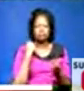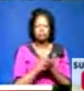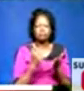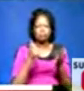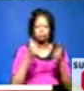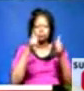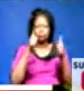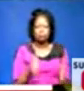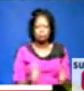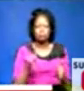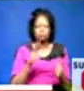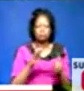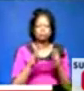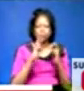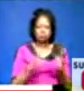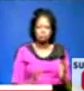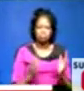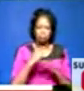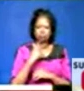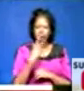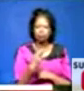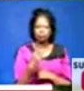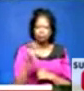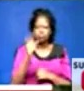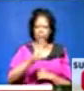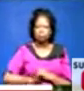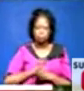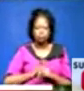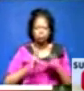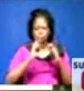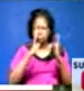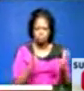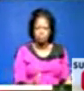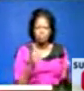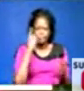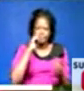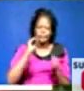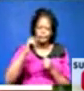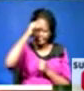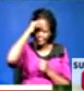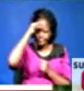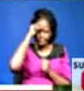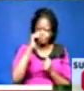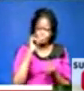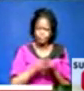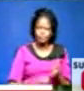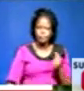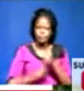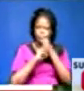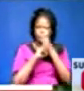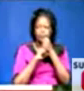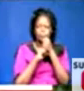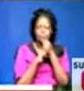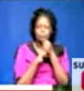environmental inspectors, over 200 environmental inspectors for the county government so that they support our enforcement